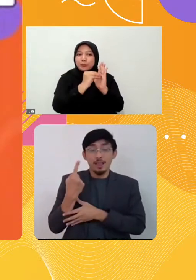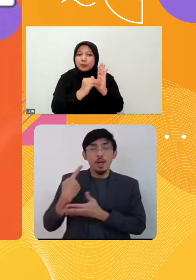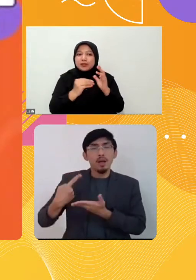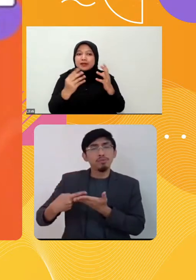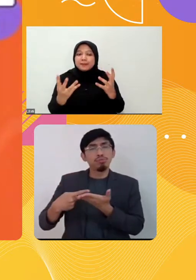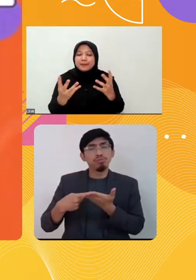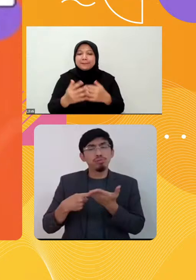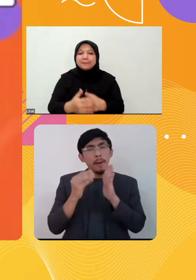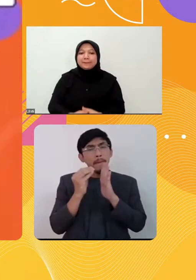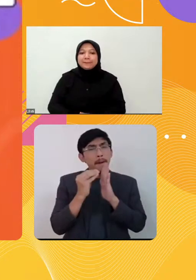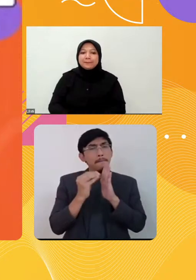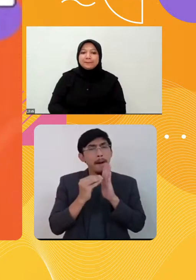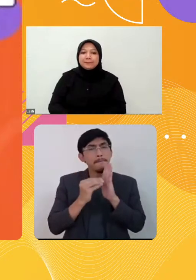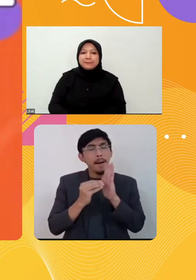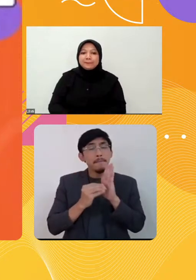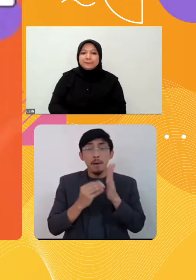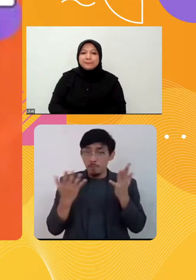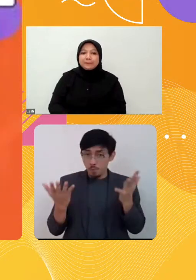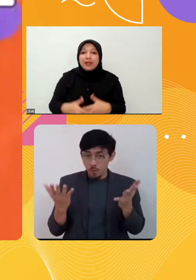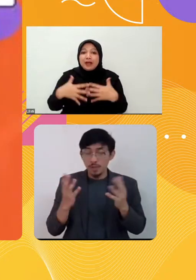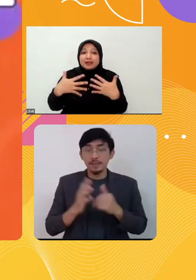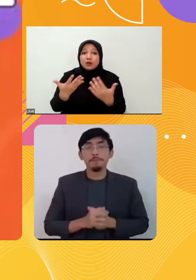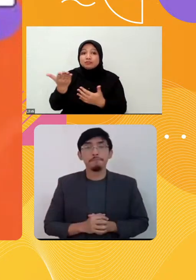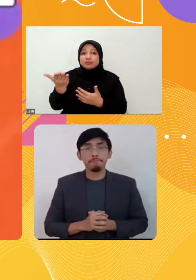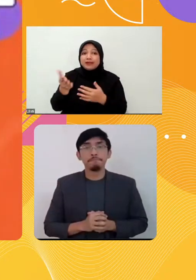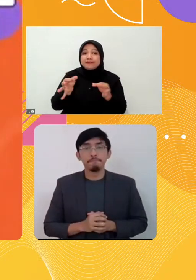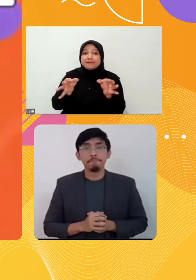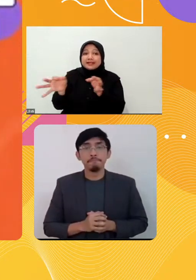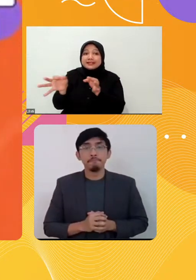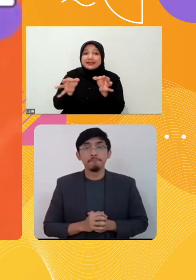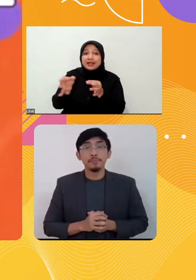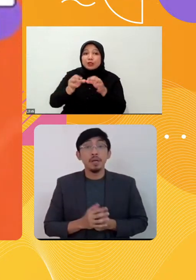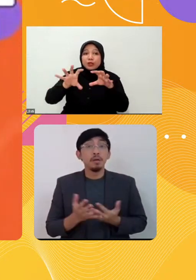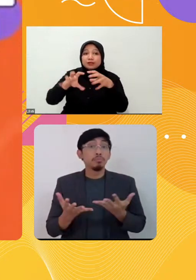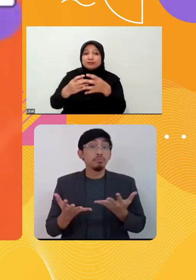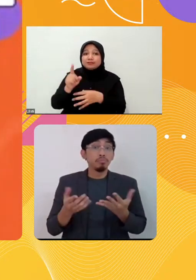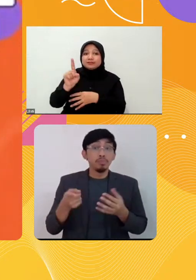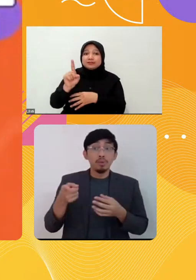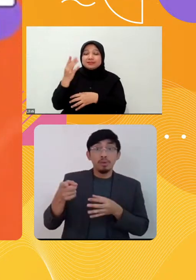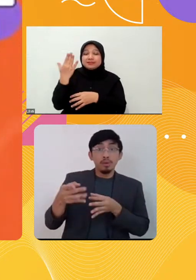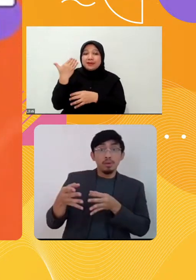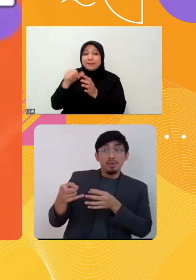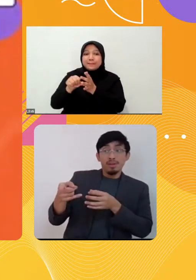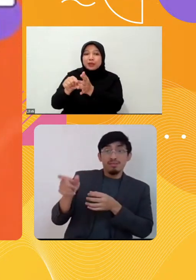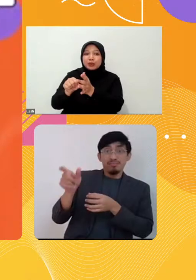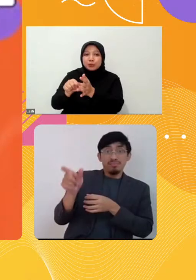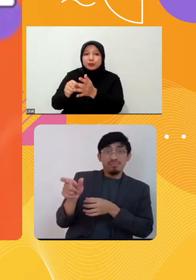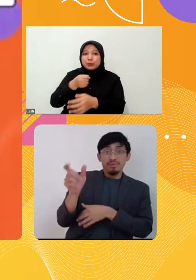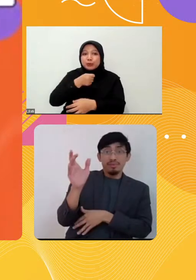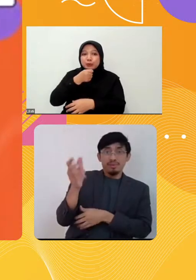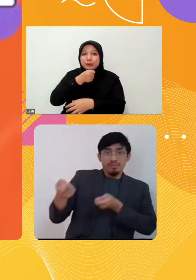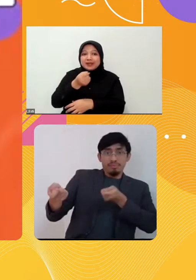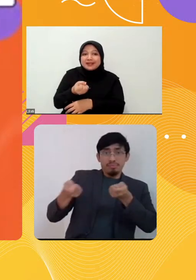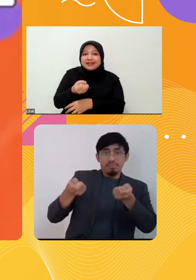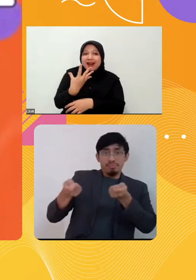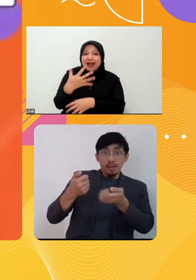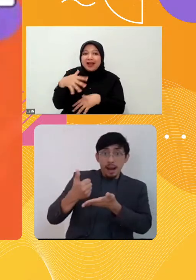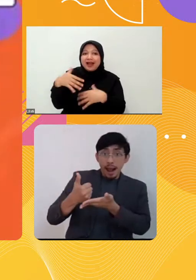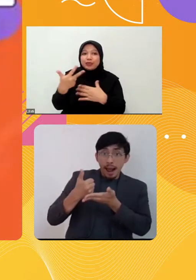Or maybe the facilitator can help me to turn on the microphone and or the